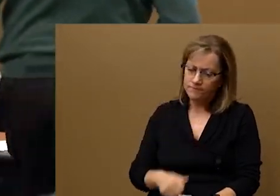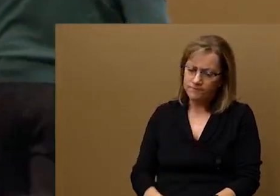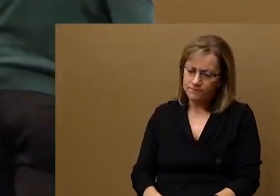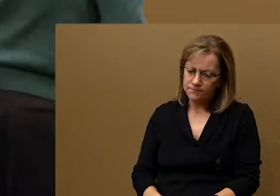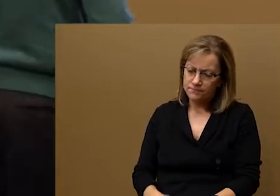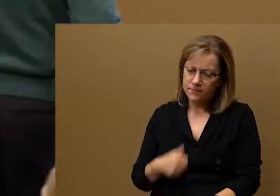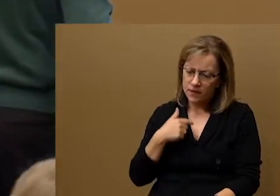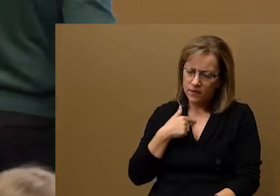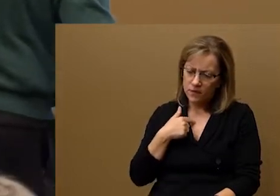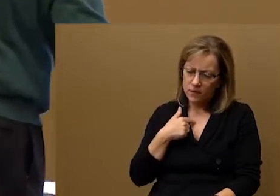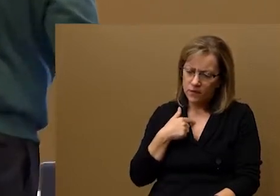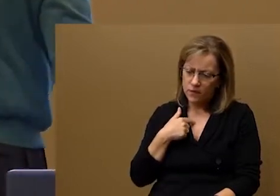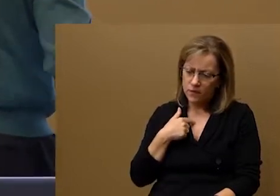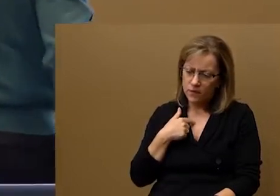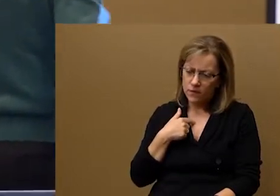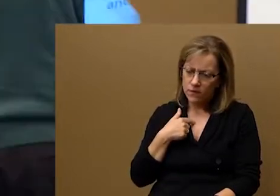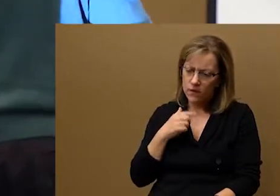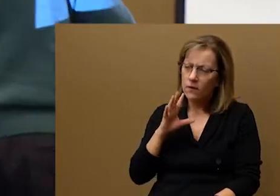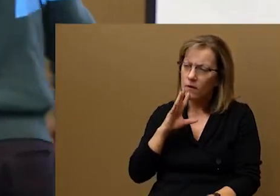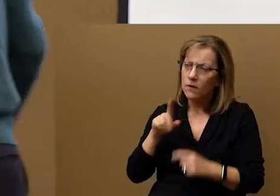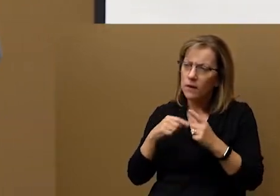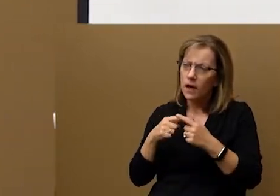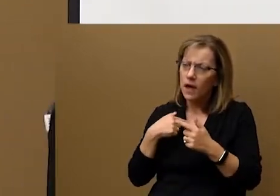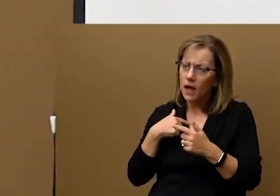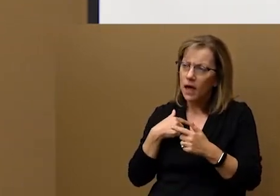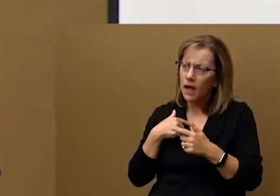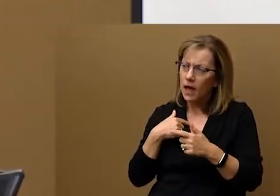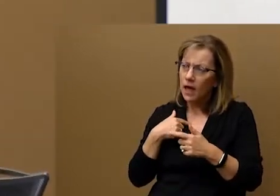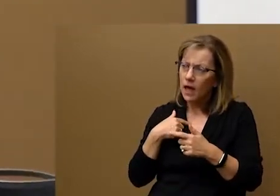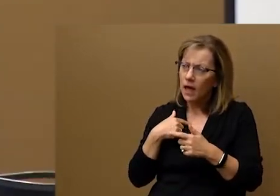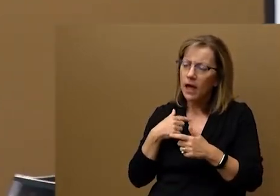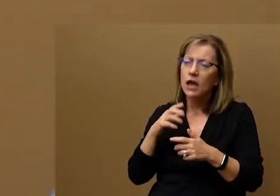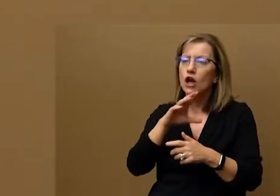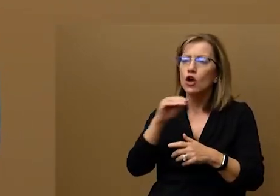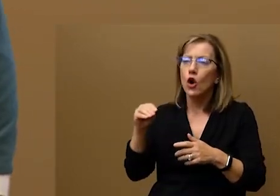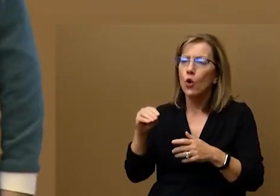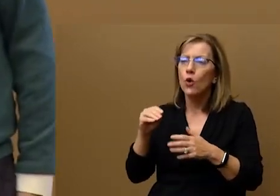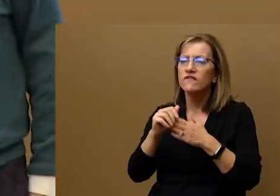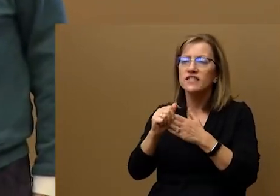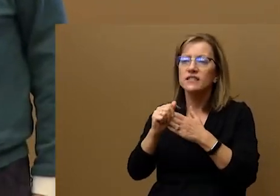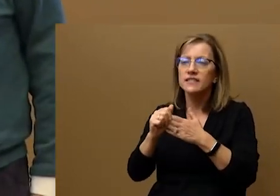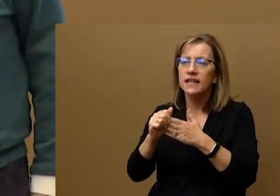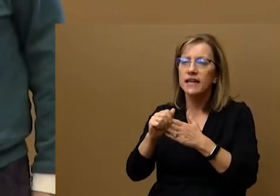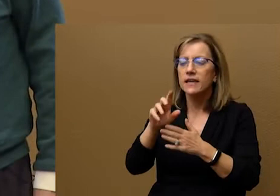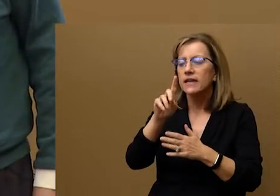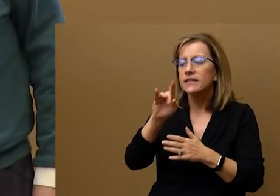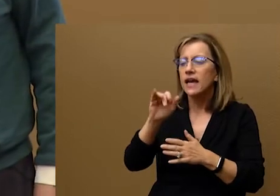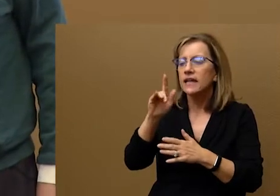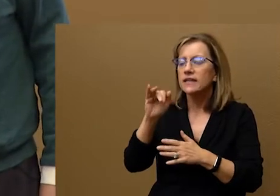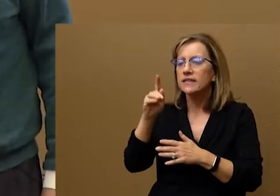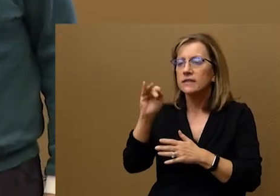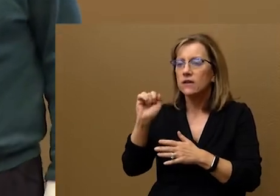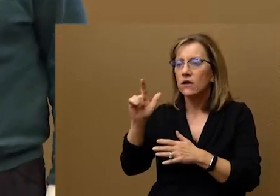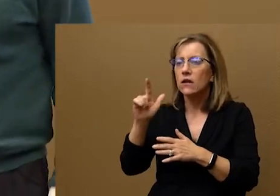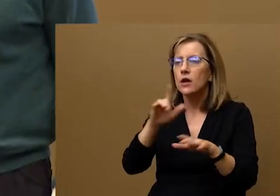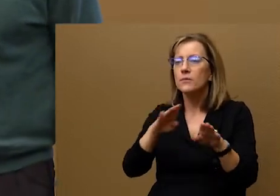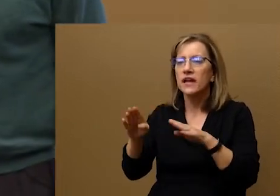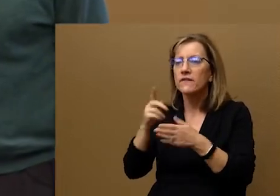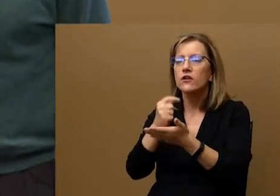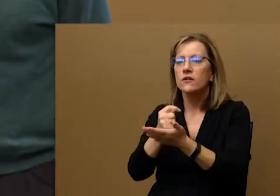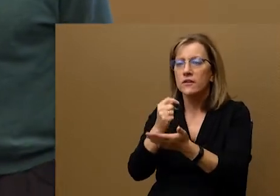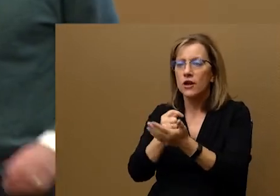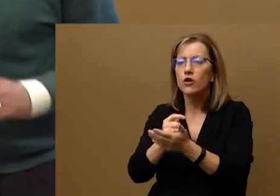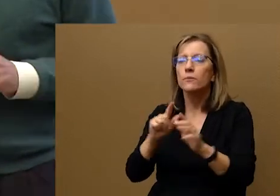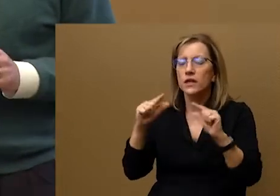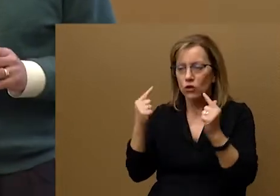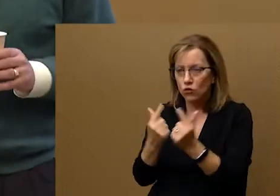I was actually just talking about how I help co-facilitate a dialectical behavior therapy group. And